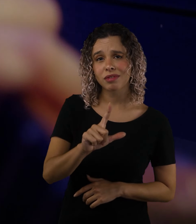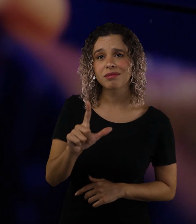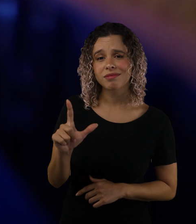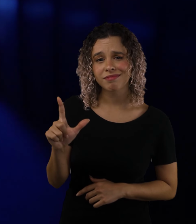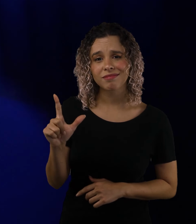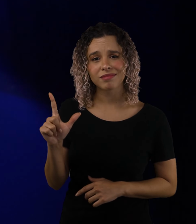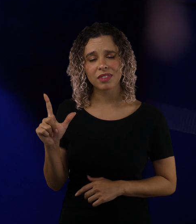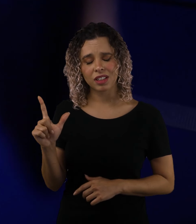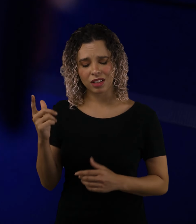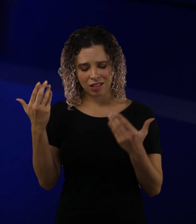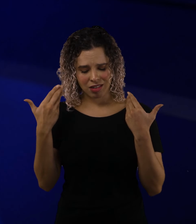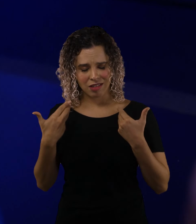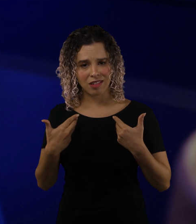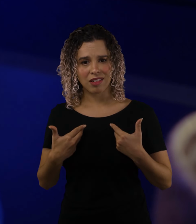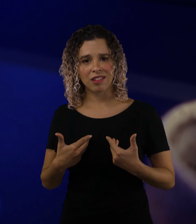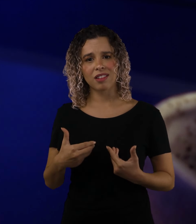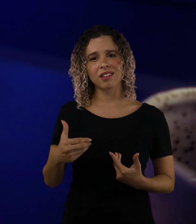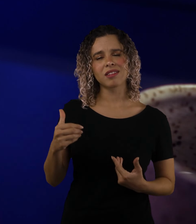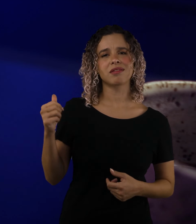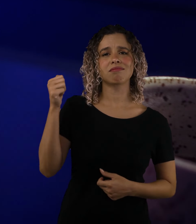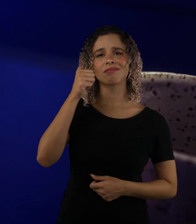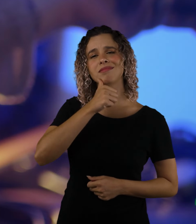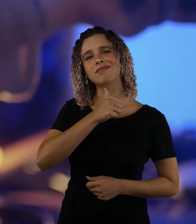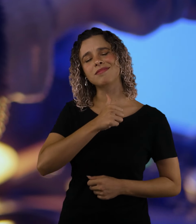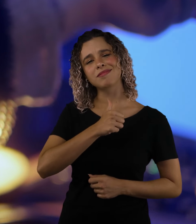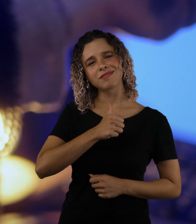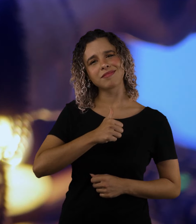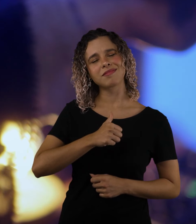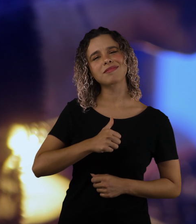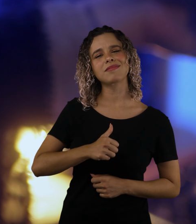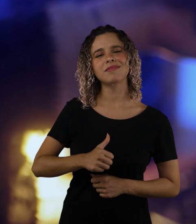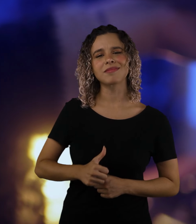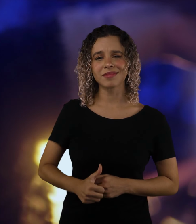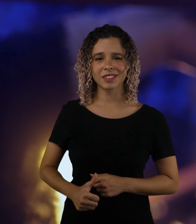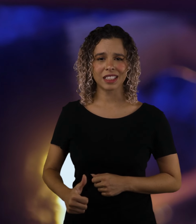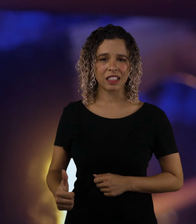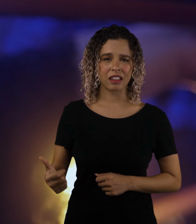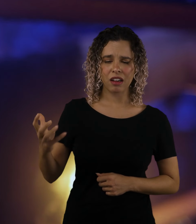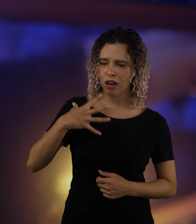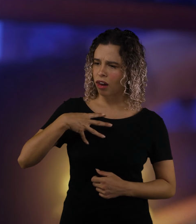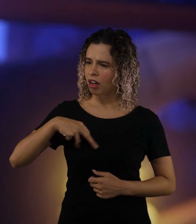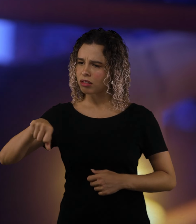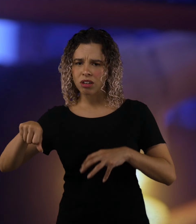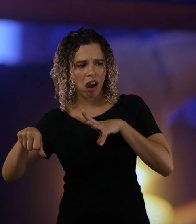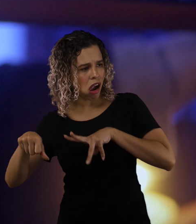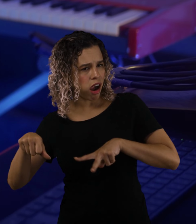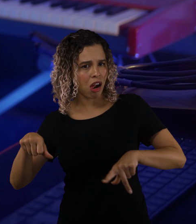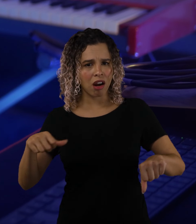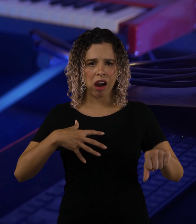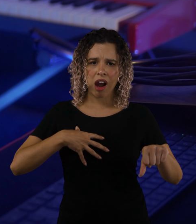de to violão. Make this girl of me. Corpo, braço. All my stolen